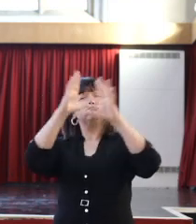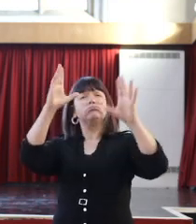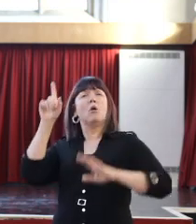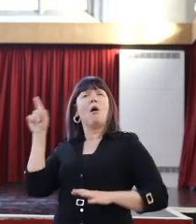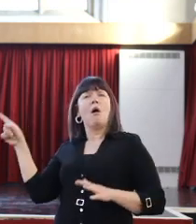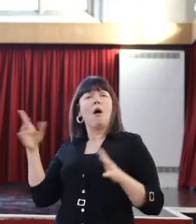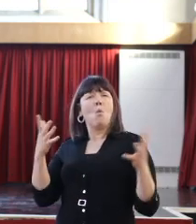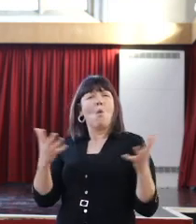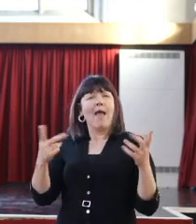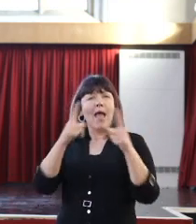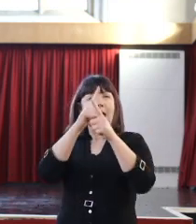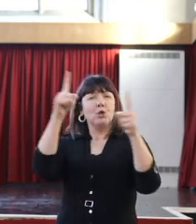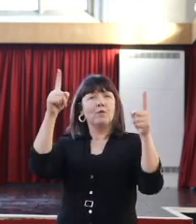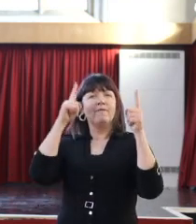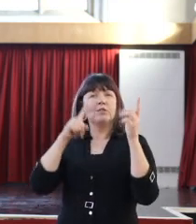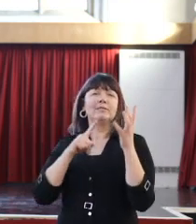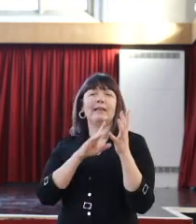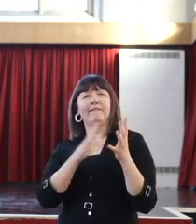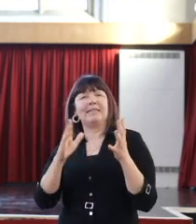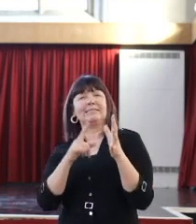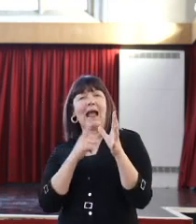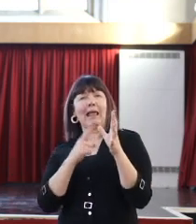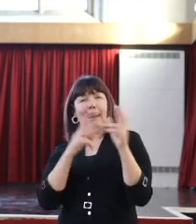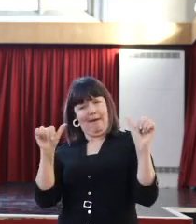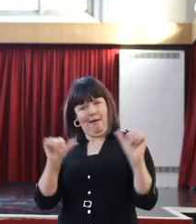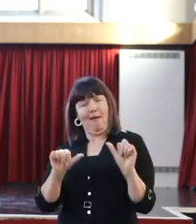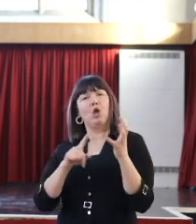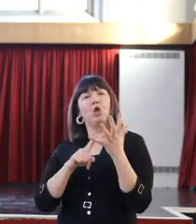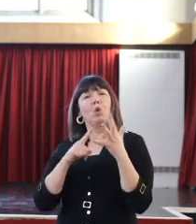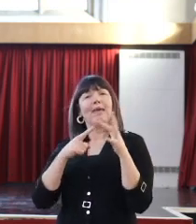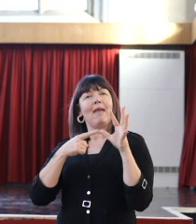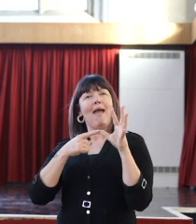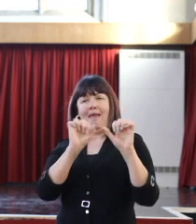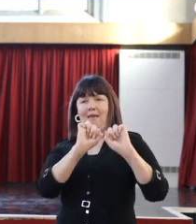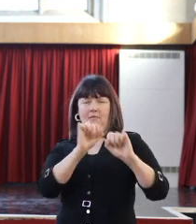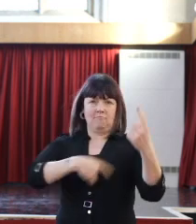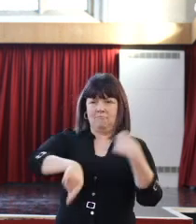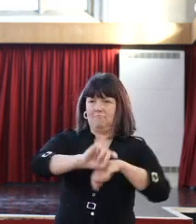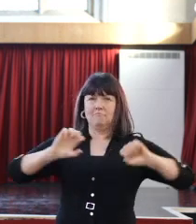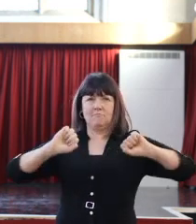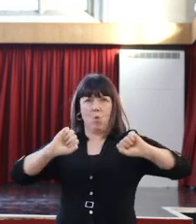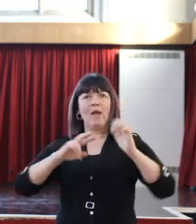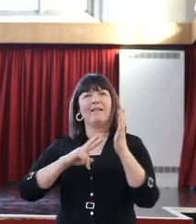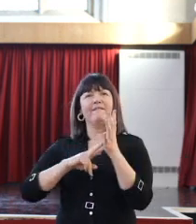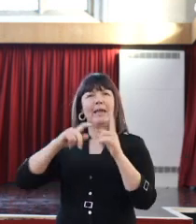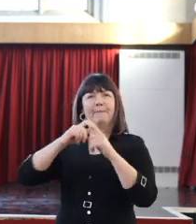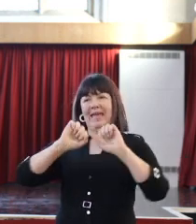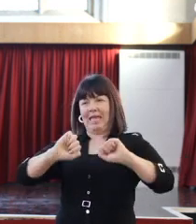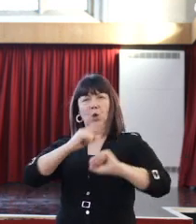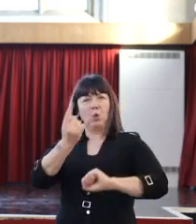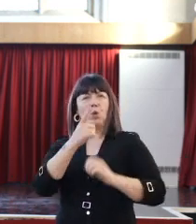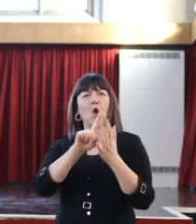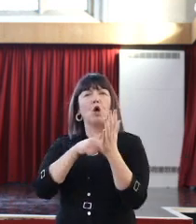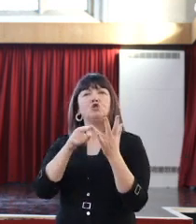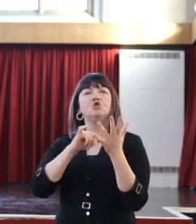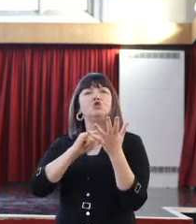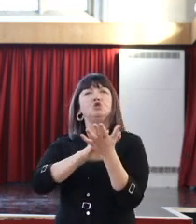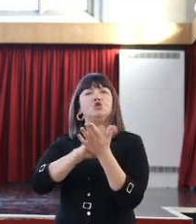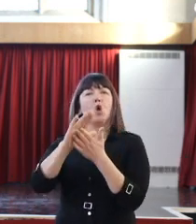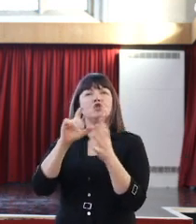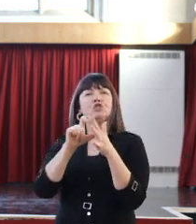UEA. We're going back to 2000. So our VP of software at Artlist, who was the founder of FX Home, Josh Davies, is an undergrad